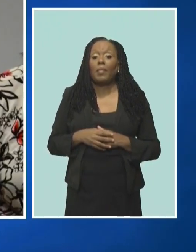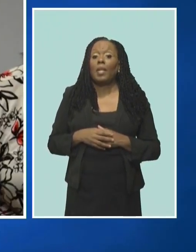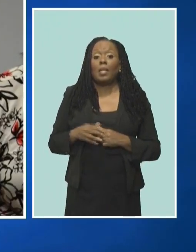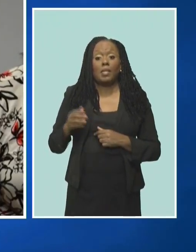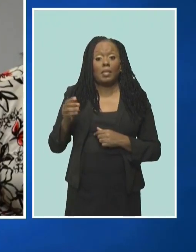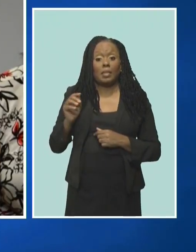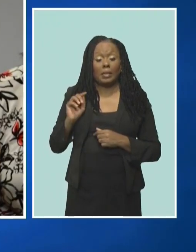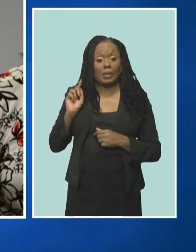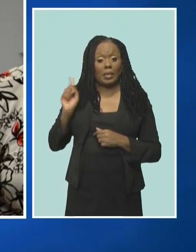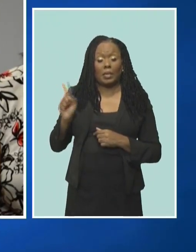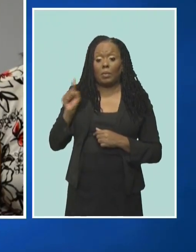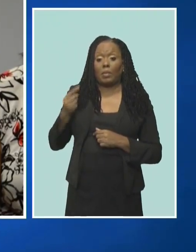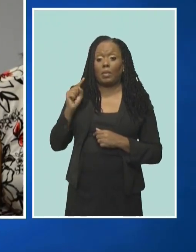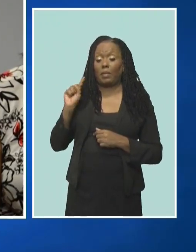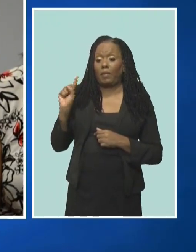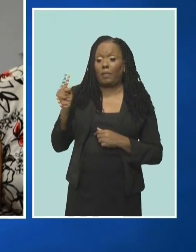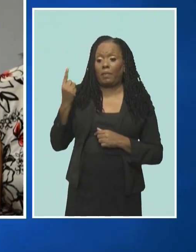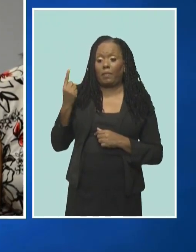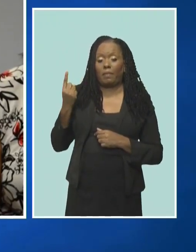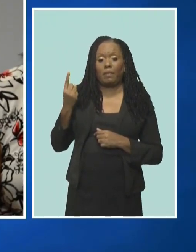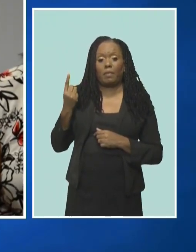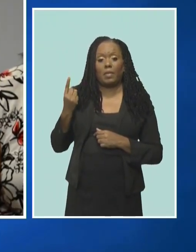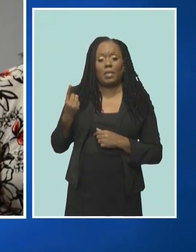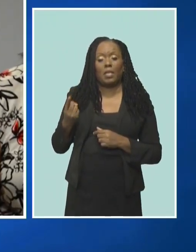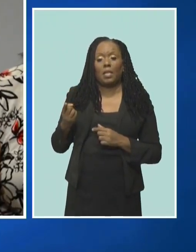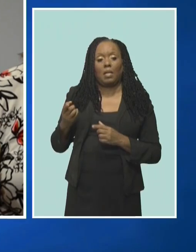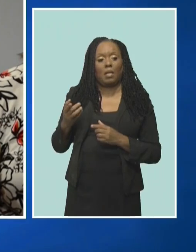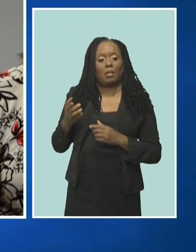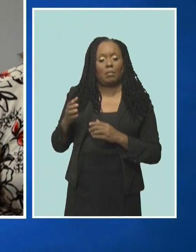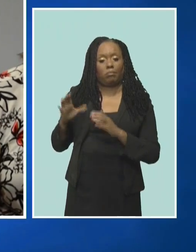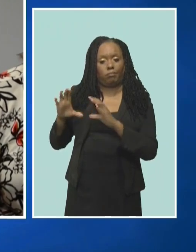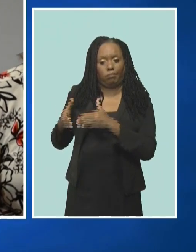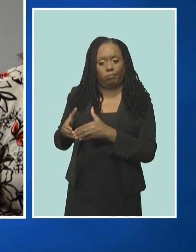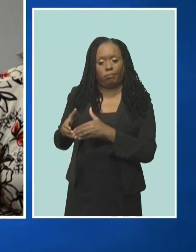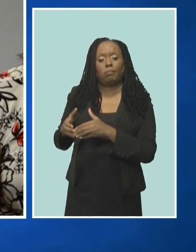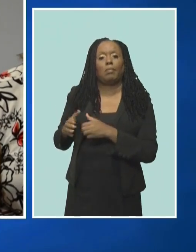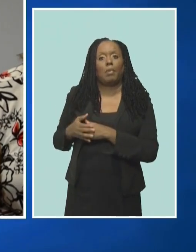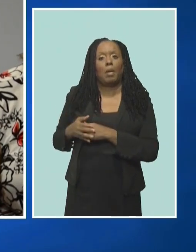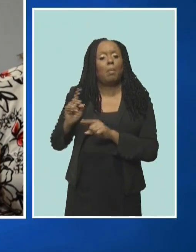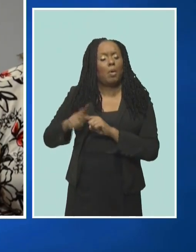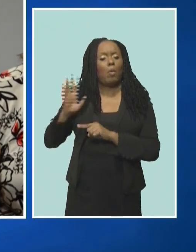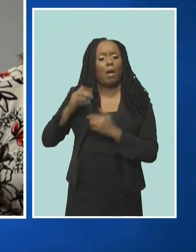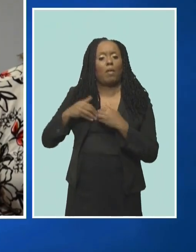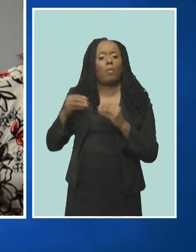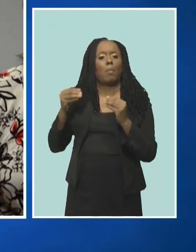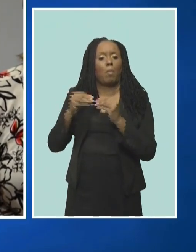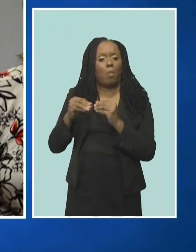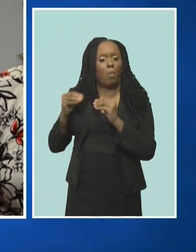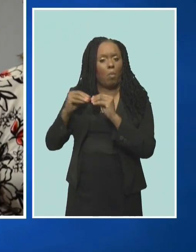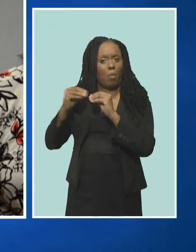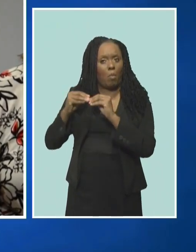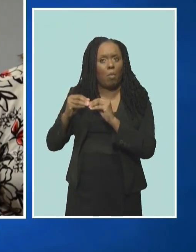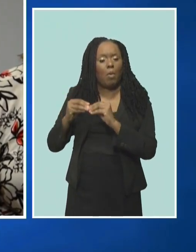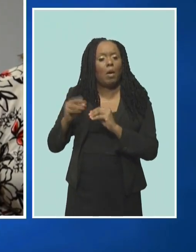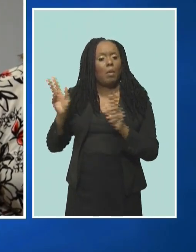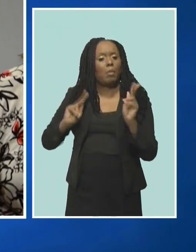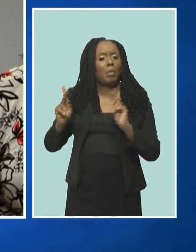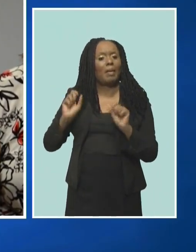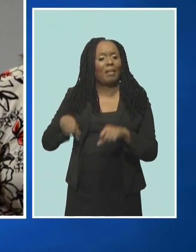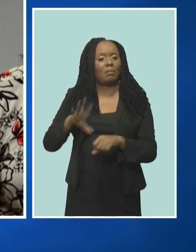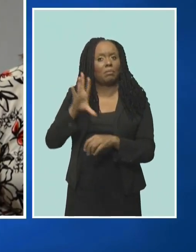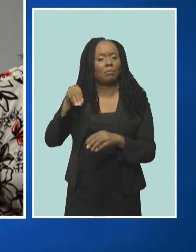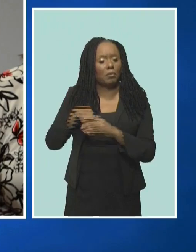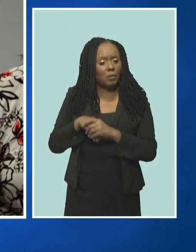The expectation is that we will have subsequent procurement rounds, and we want to invite Barbadians to